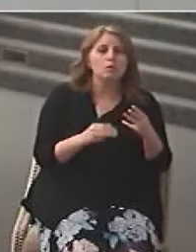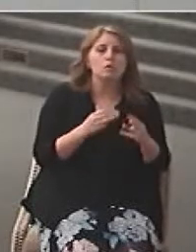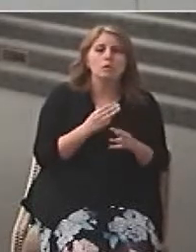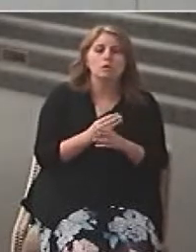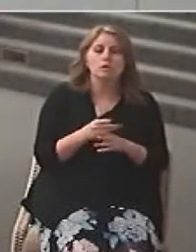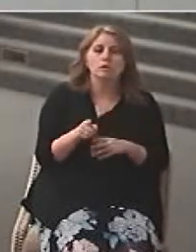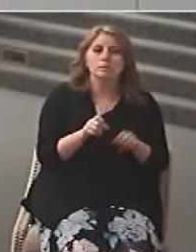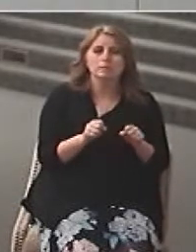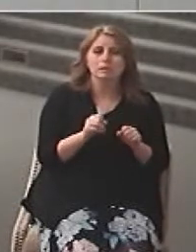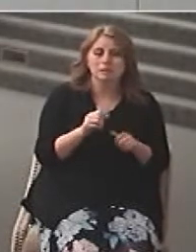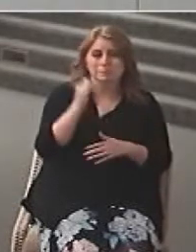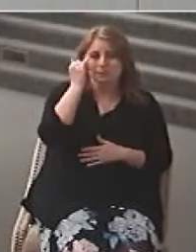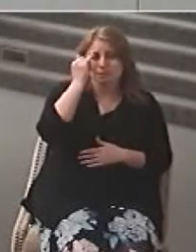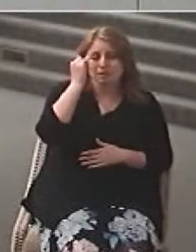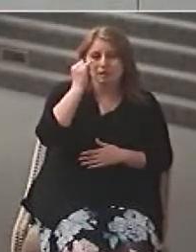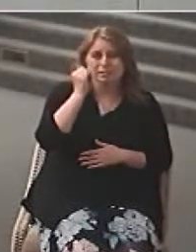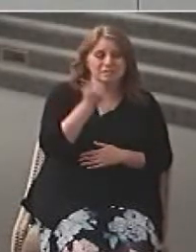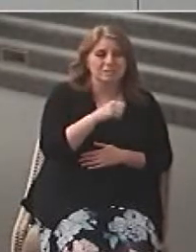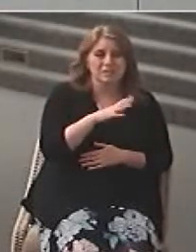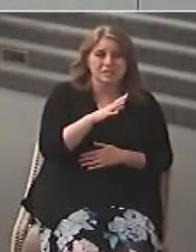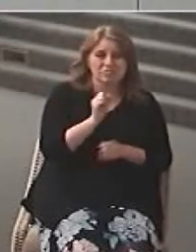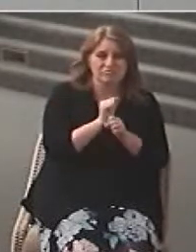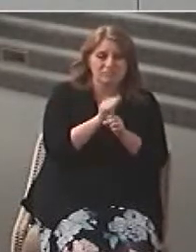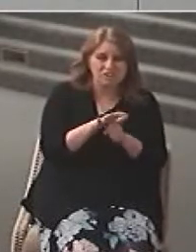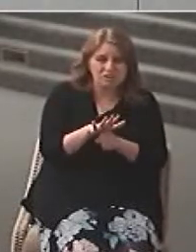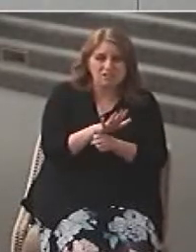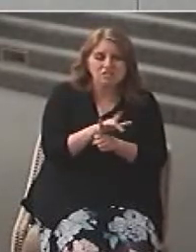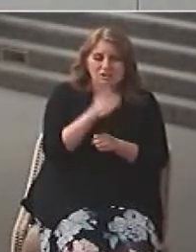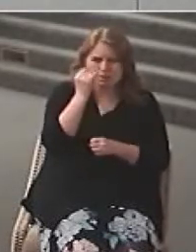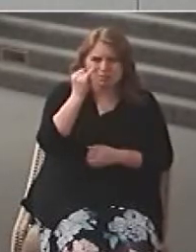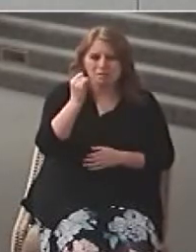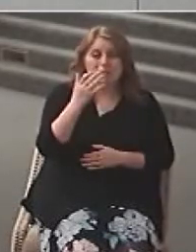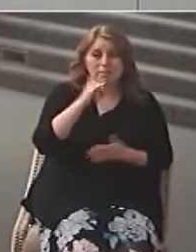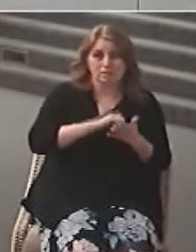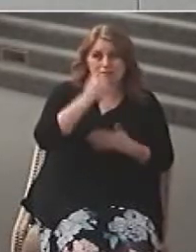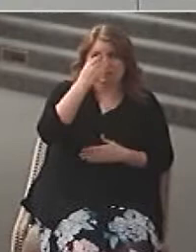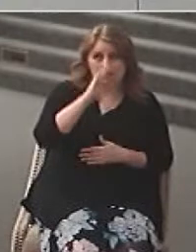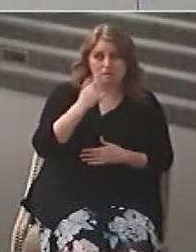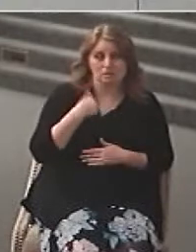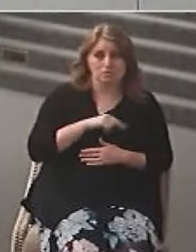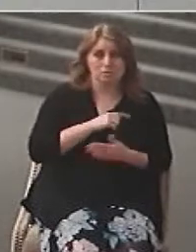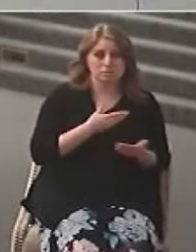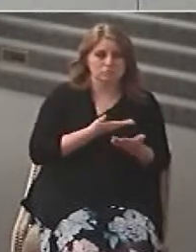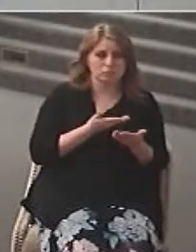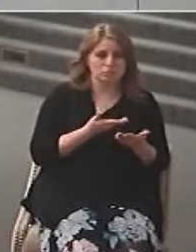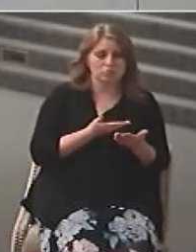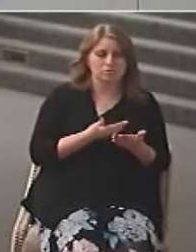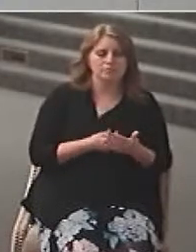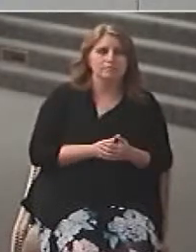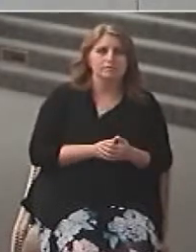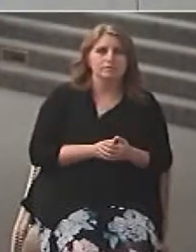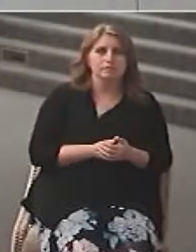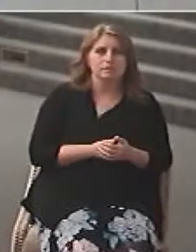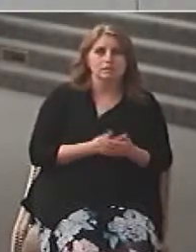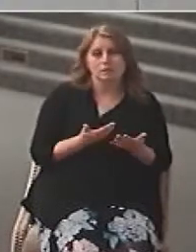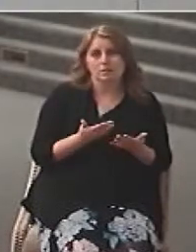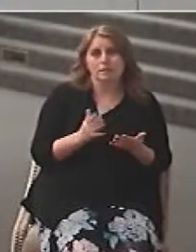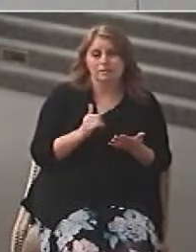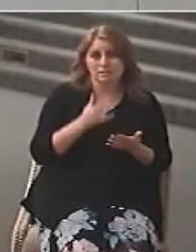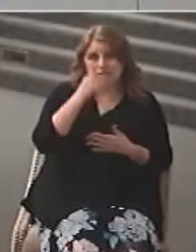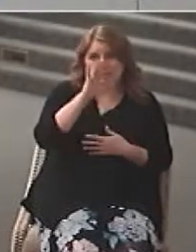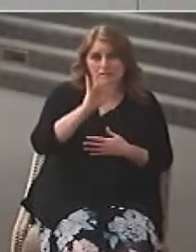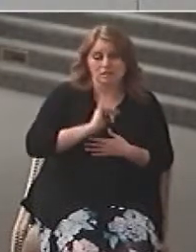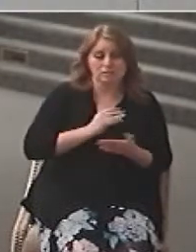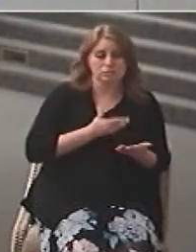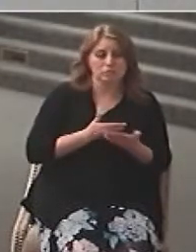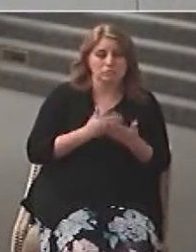possibly imagine, any virus that you could possibly imagine. That's the God that we serve. At least that's the God that I serve. I hope